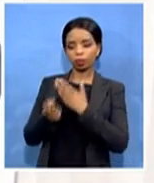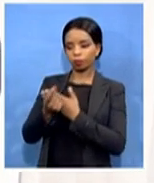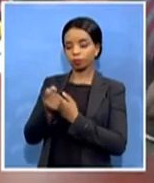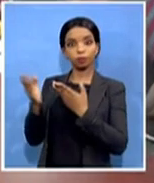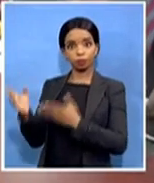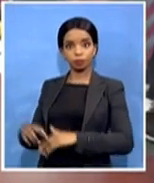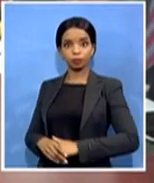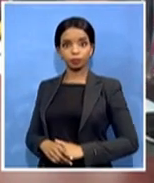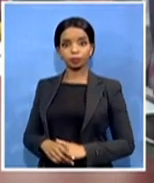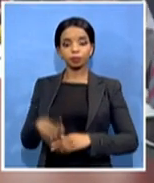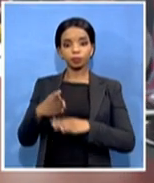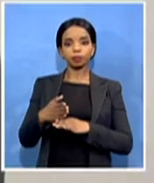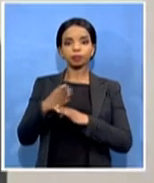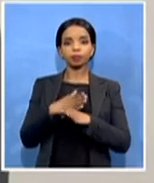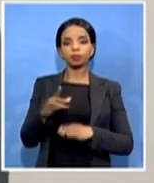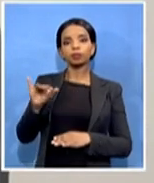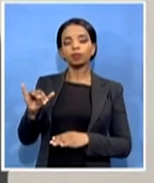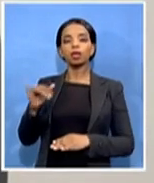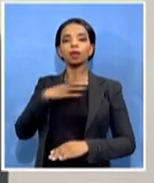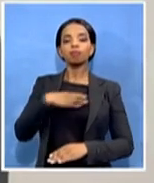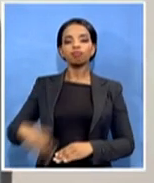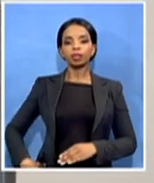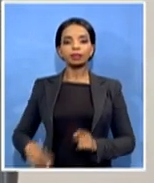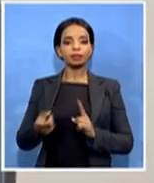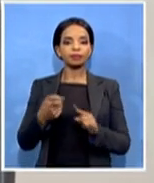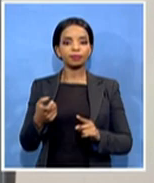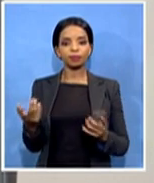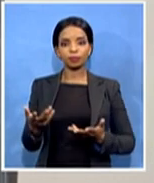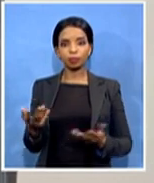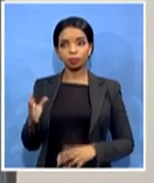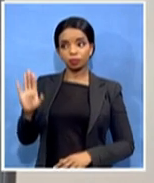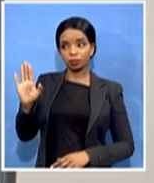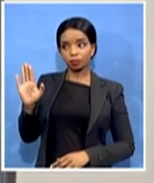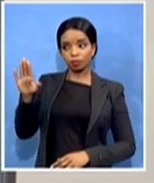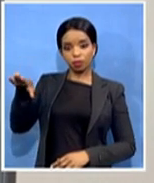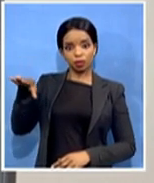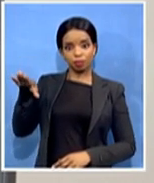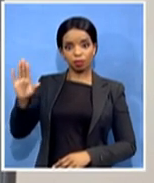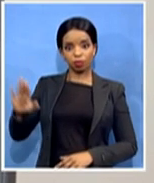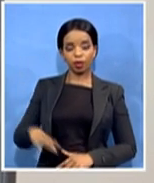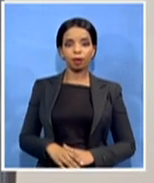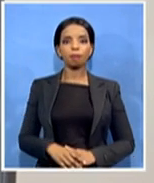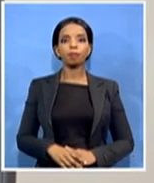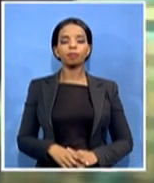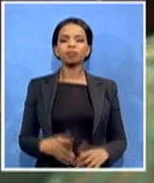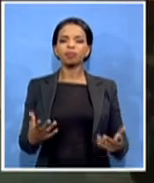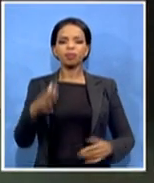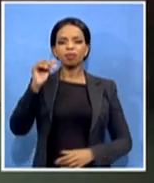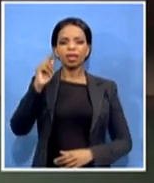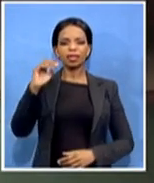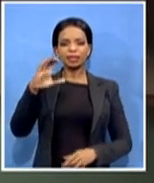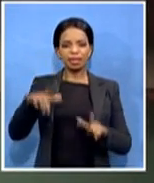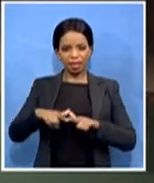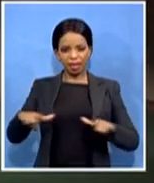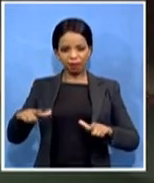from government had gone to Zimbabwe. So at an ANC level, I am aware that the president of the ANC knew about